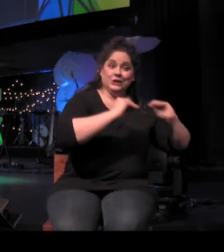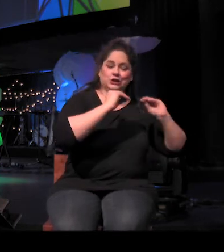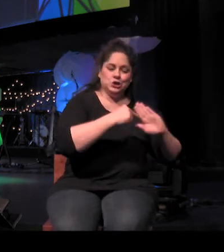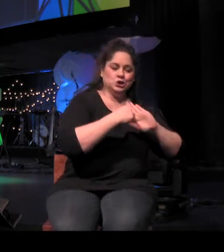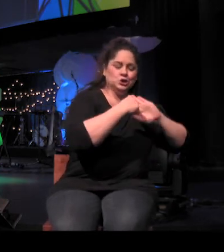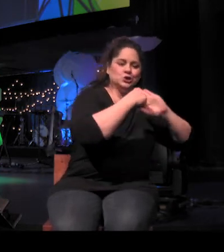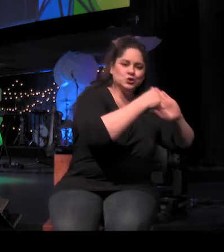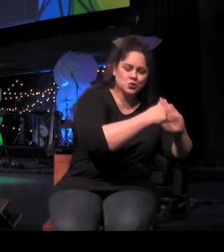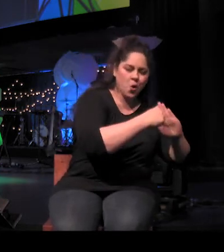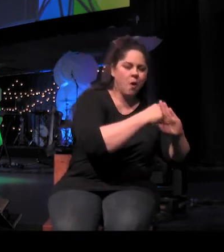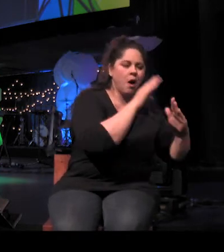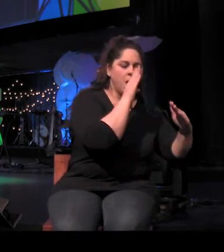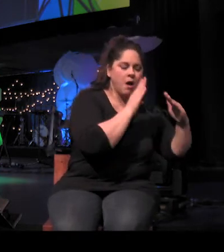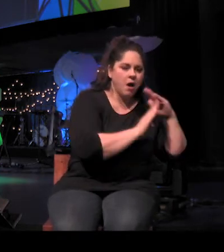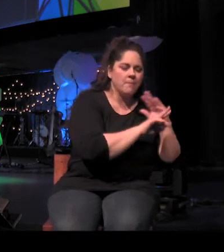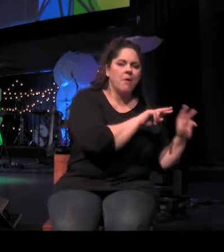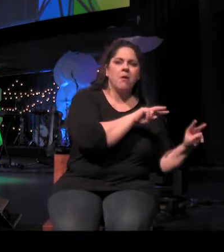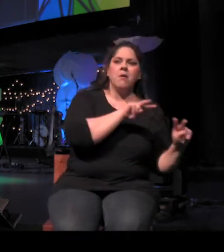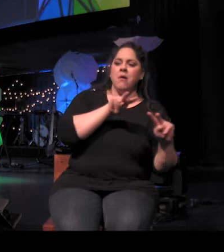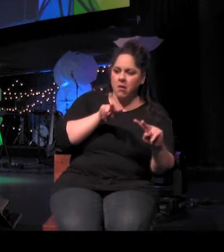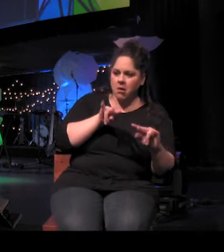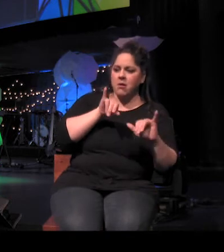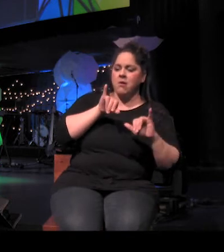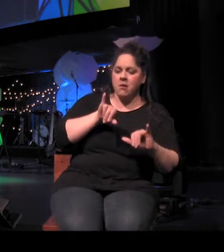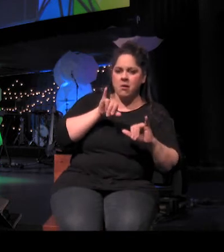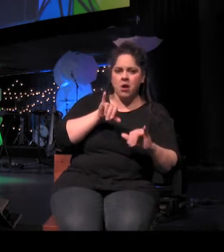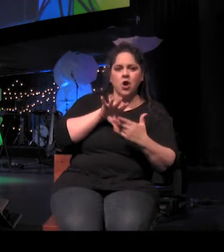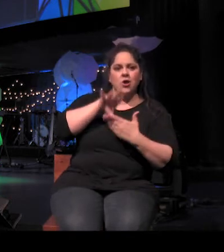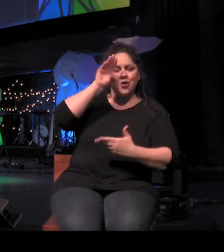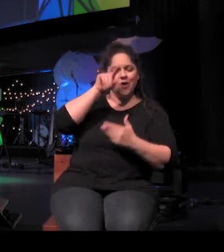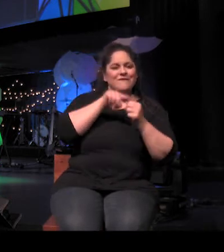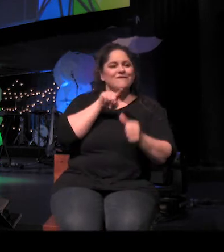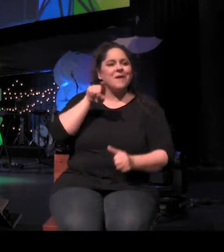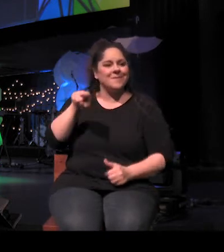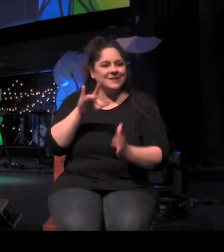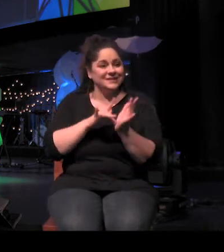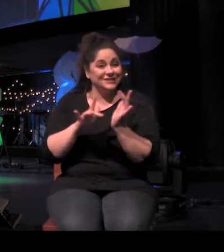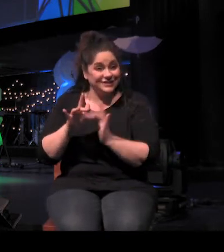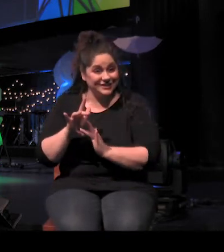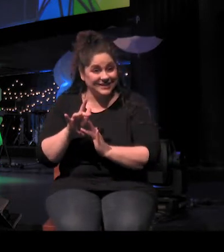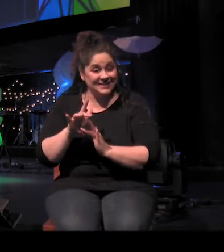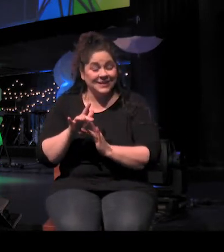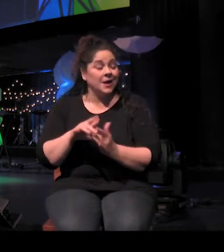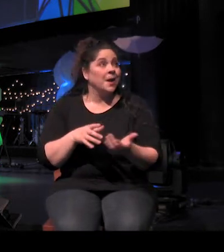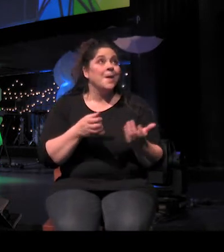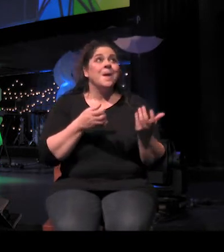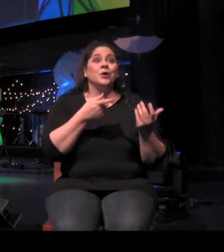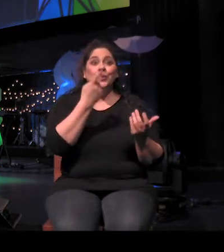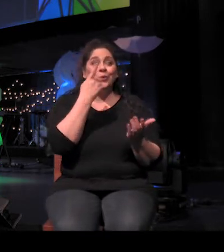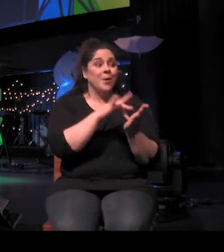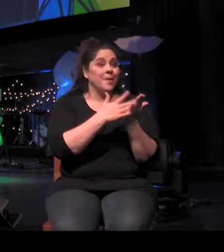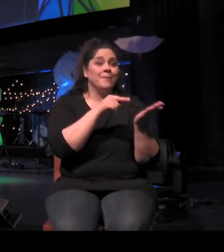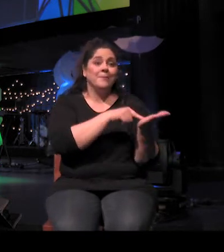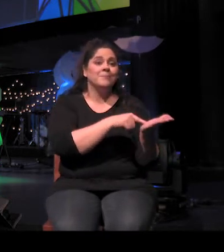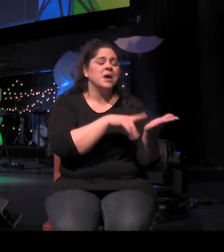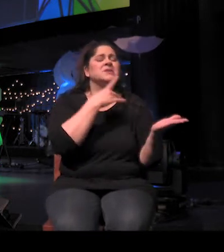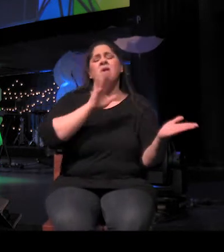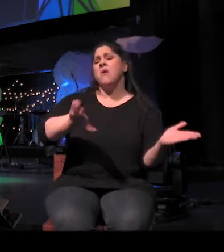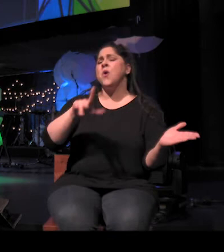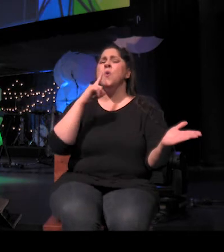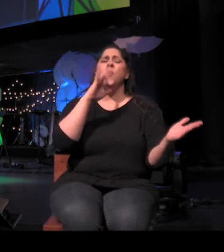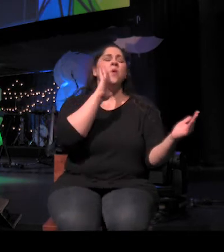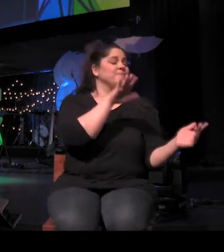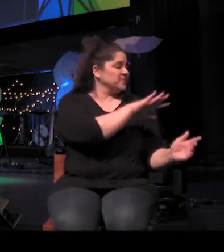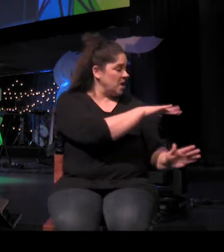humble. I mean, there were many times recorded in the Gospels where the disciples were arguing about who's going to be the greatest in the kingdom of God